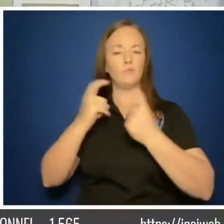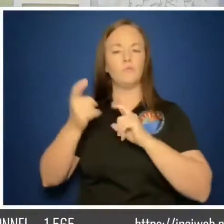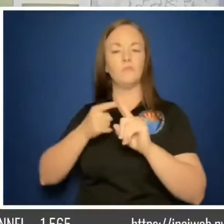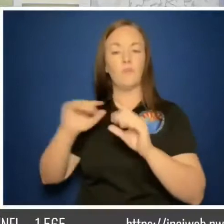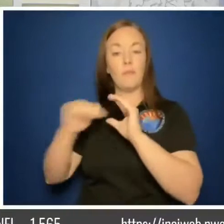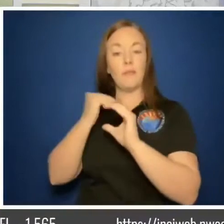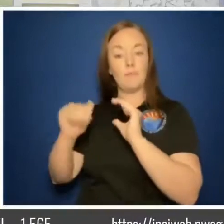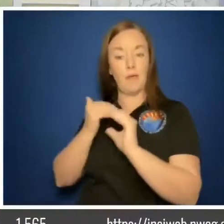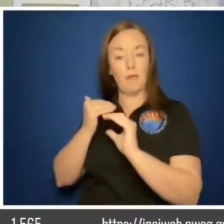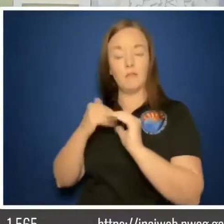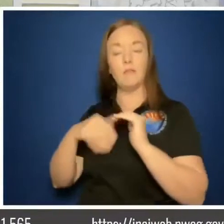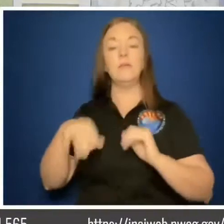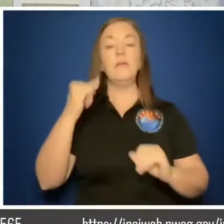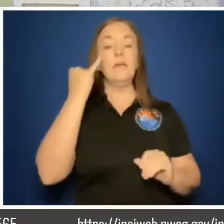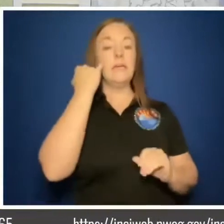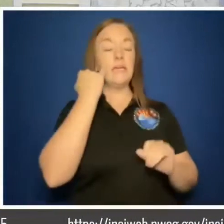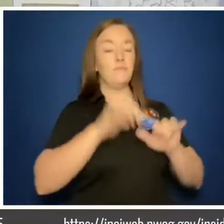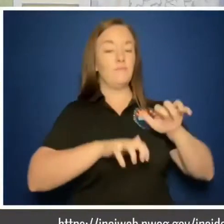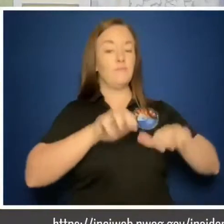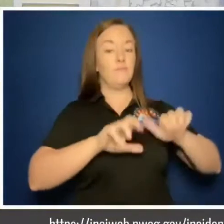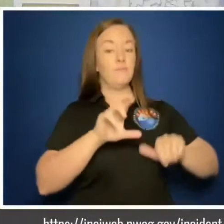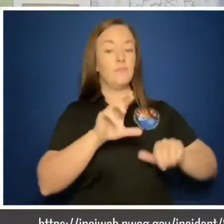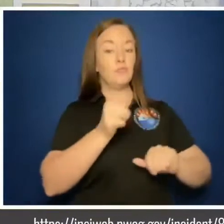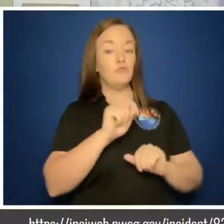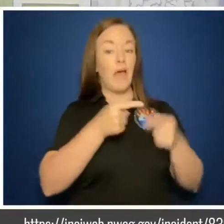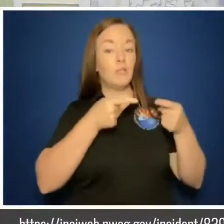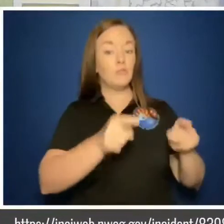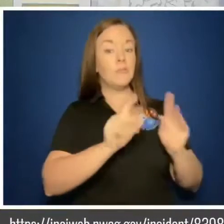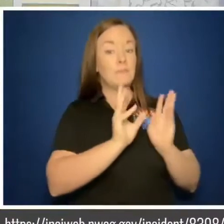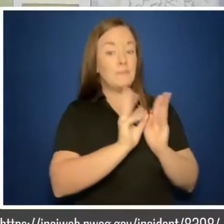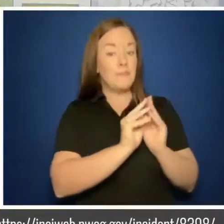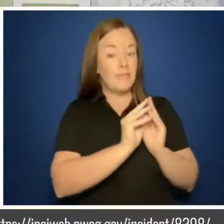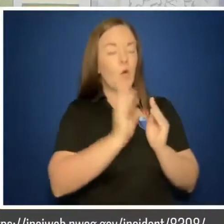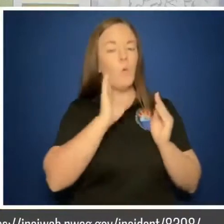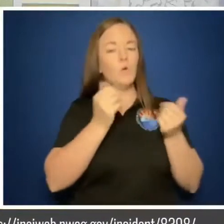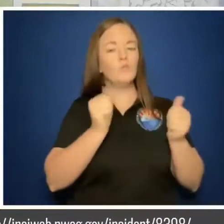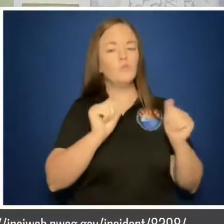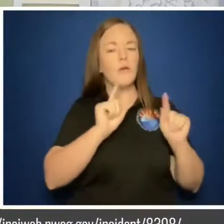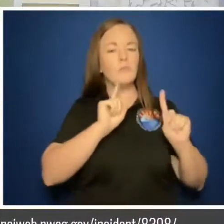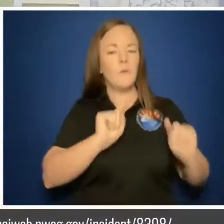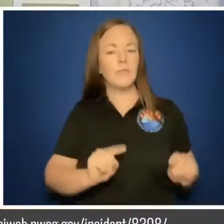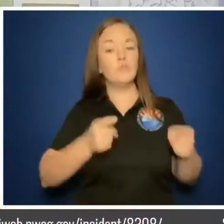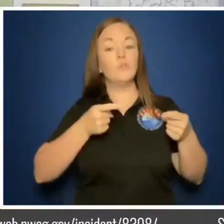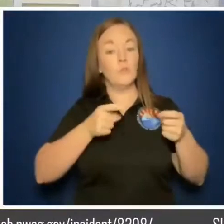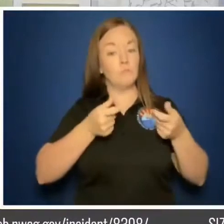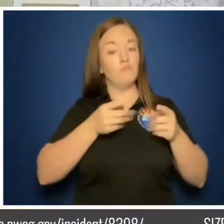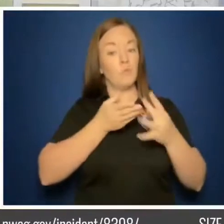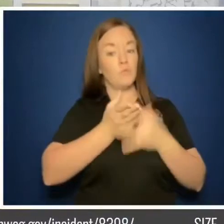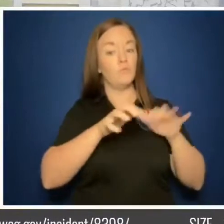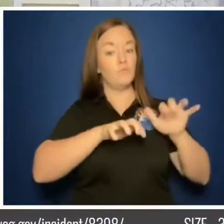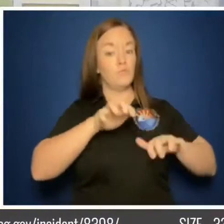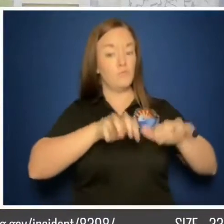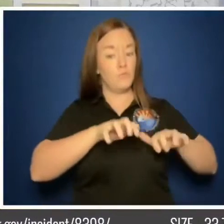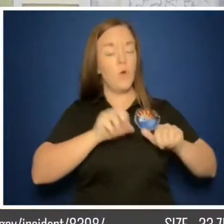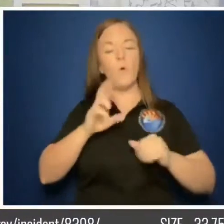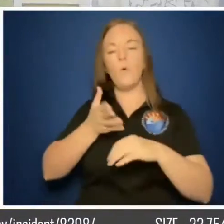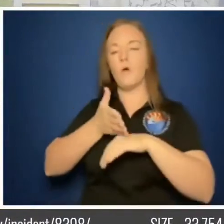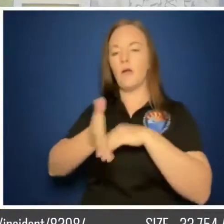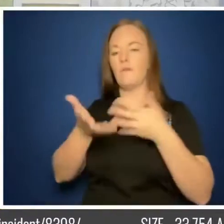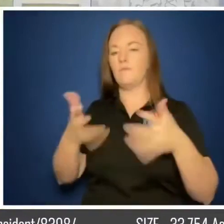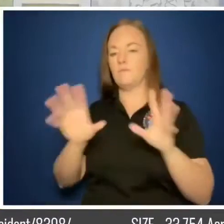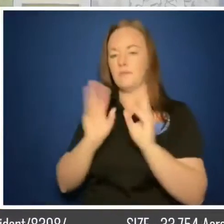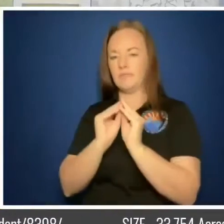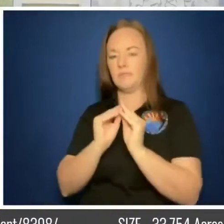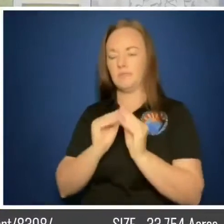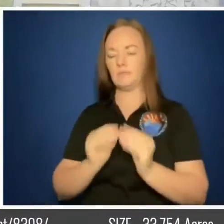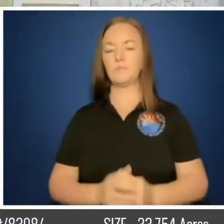the chat we will try to get to in the chat or after the meeting. To kick it off this evening, we are bringing